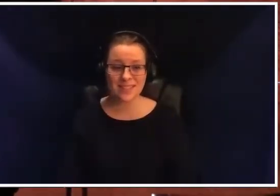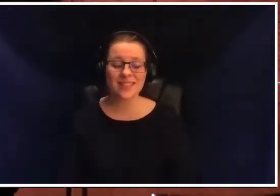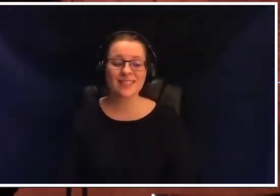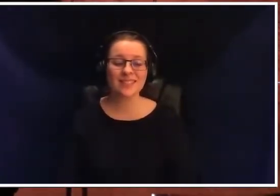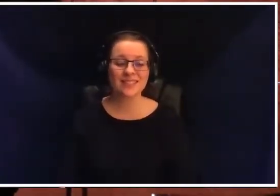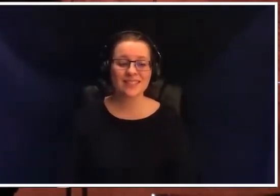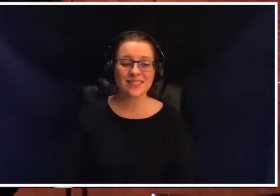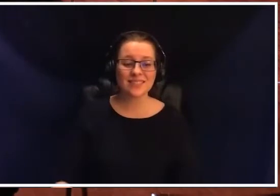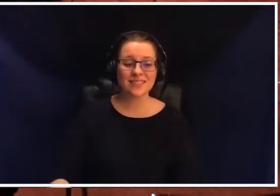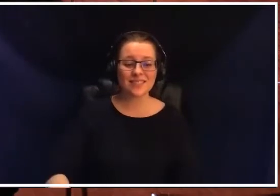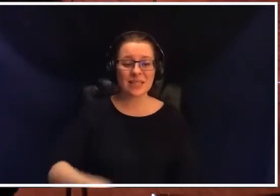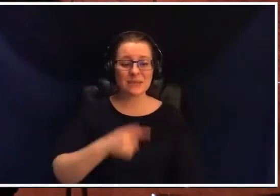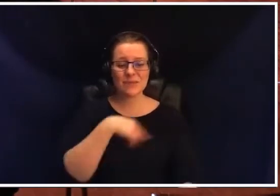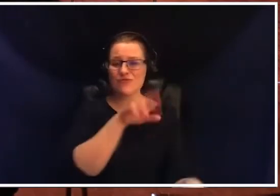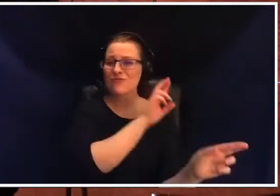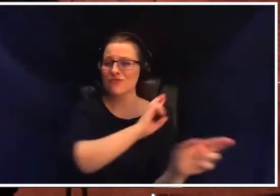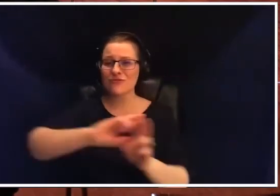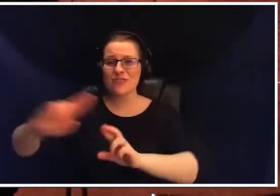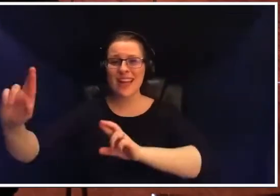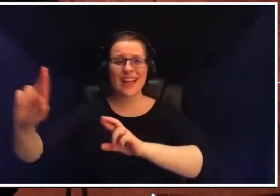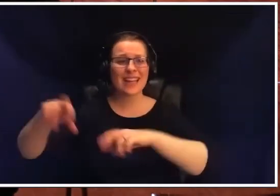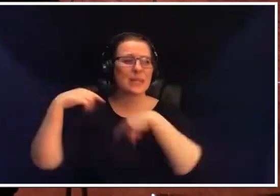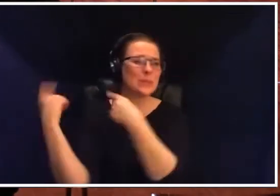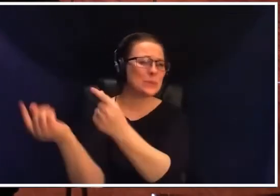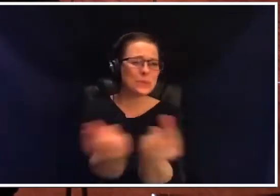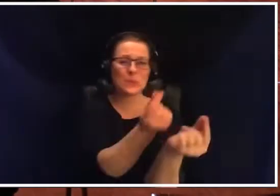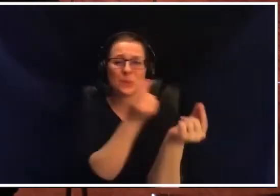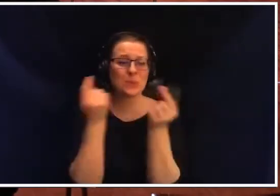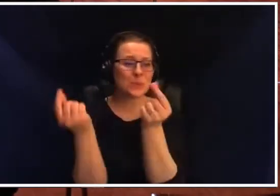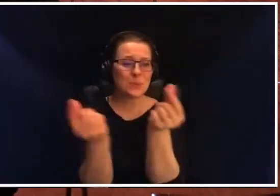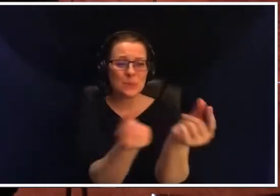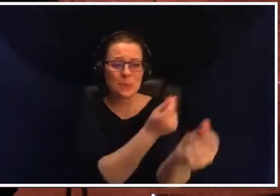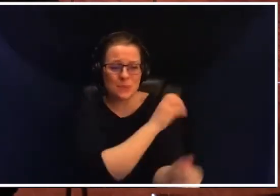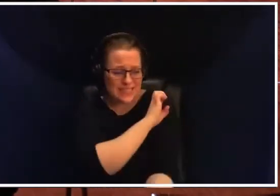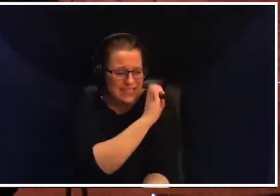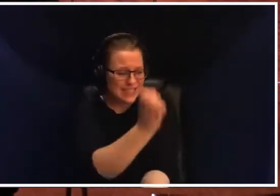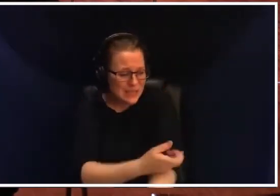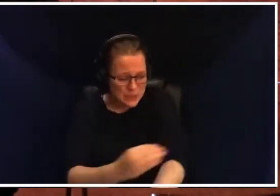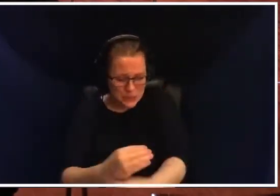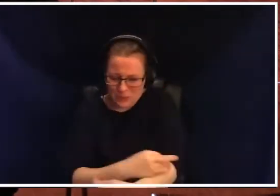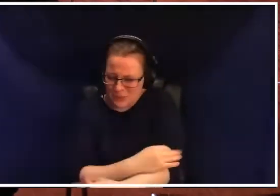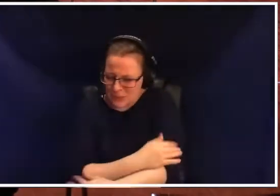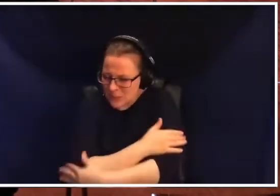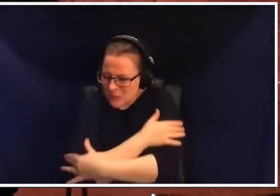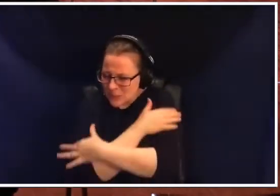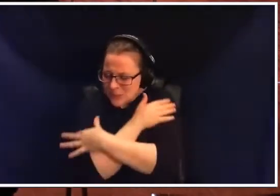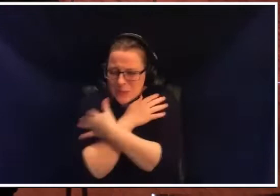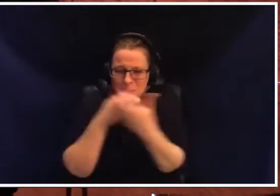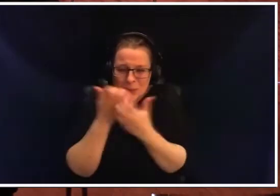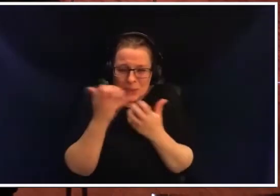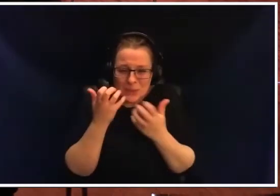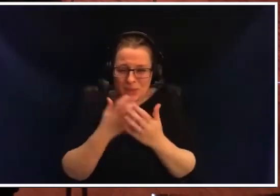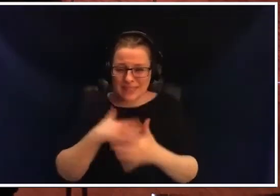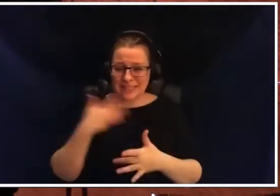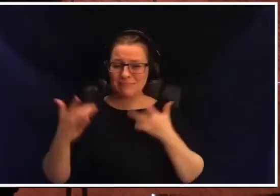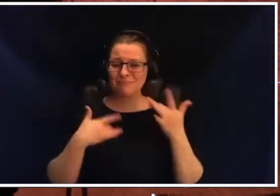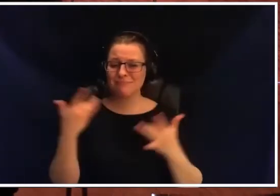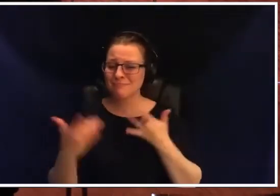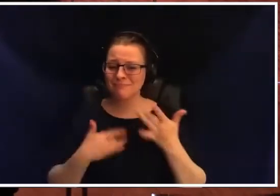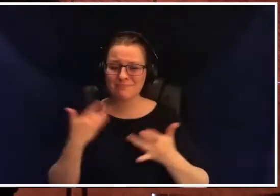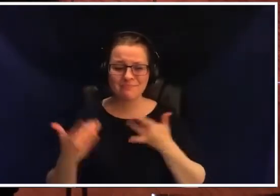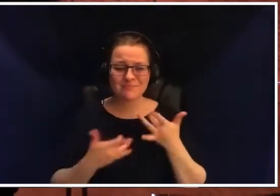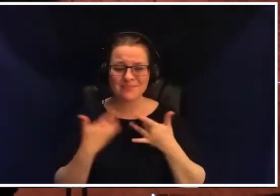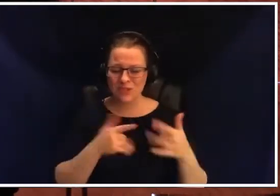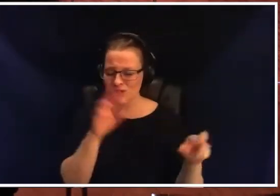my wings. And done a thousand things I'd never done